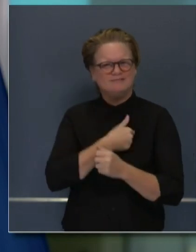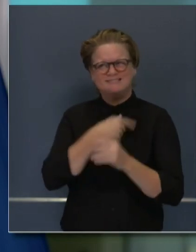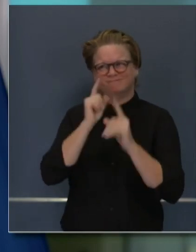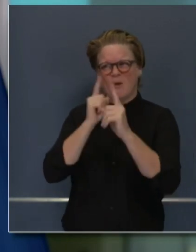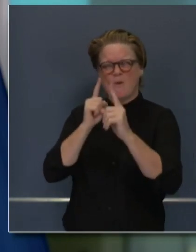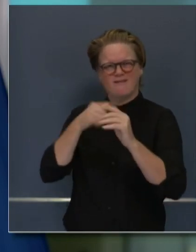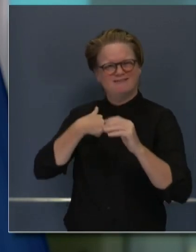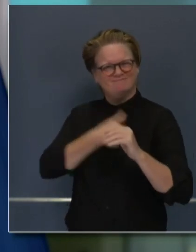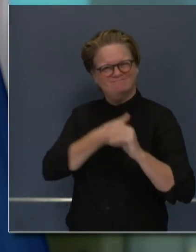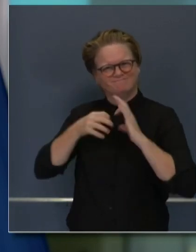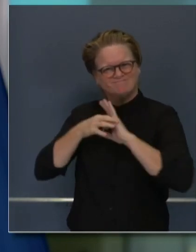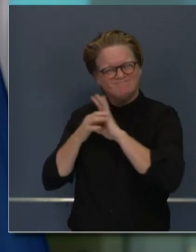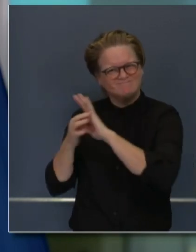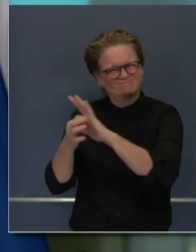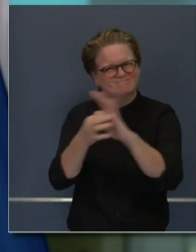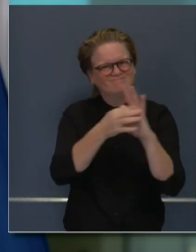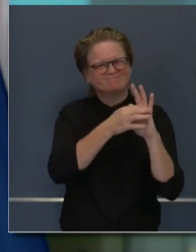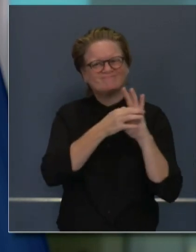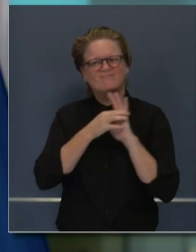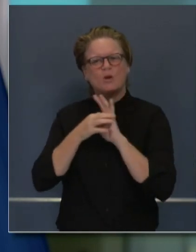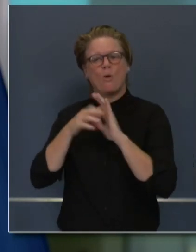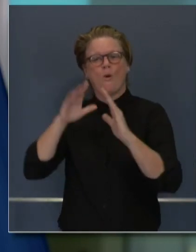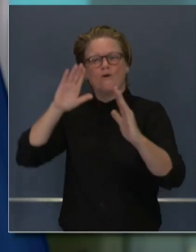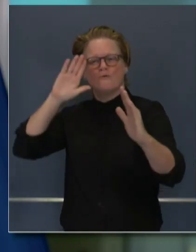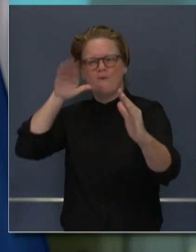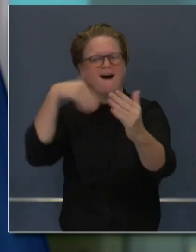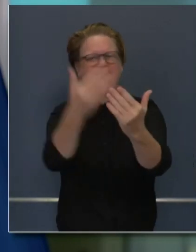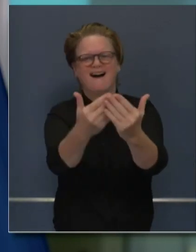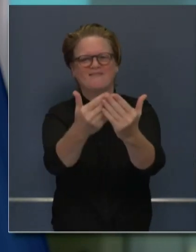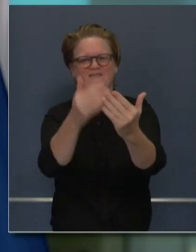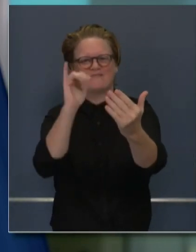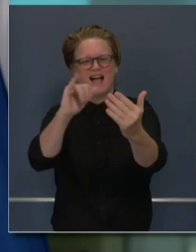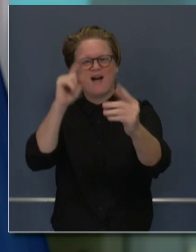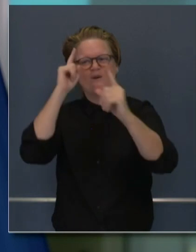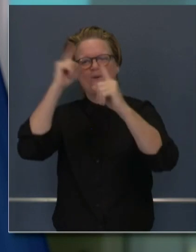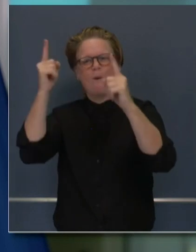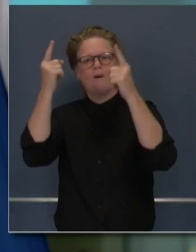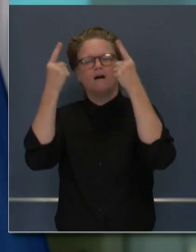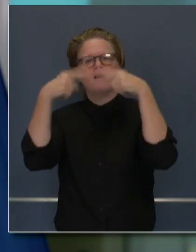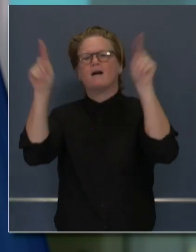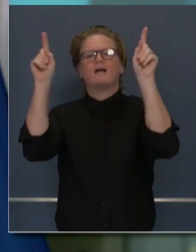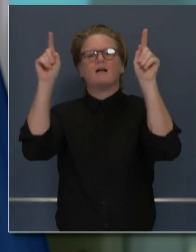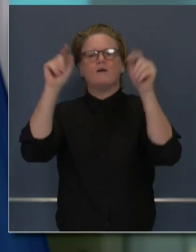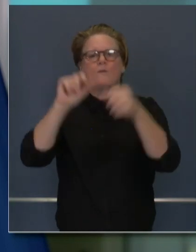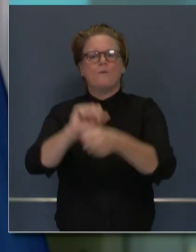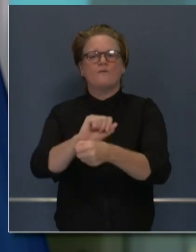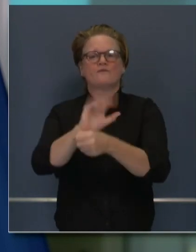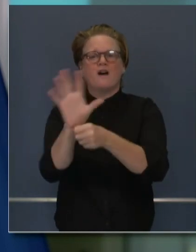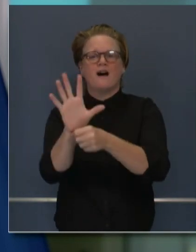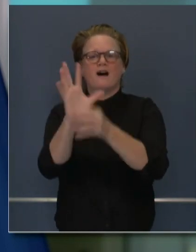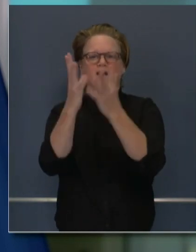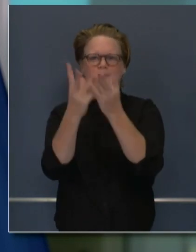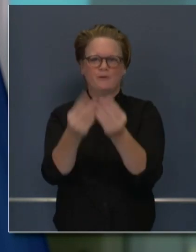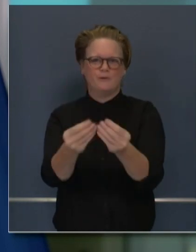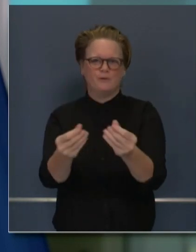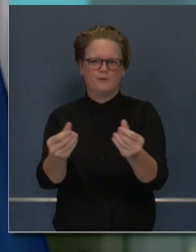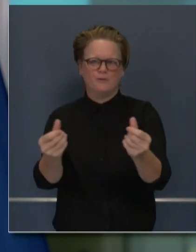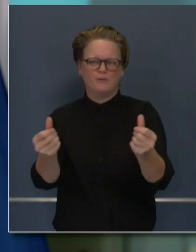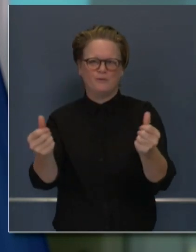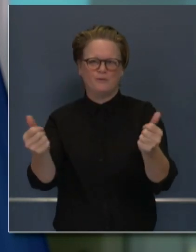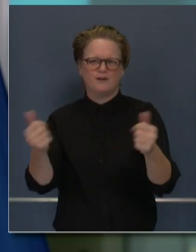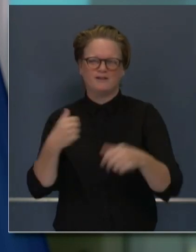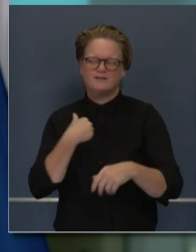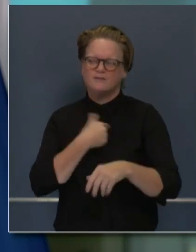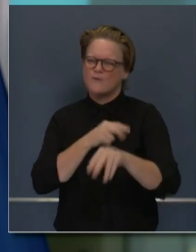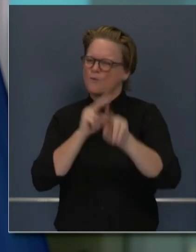talking about. Here's our opportunity, and we are hand in glove working with the Biden team to